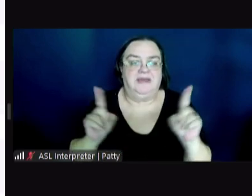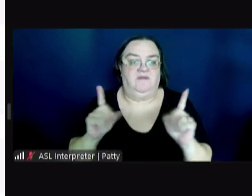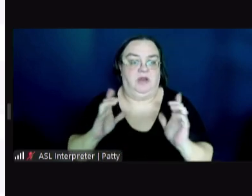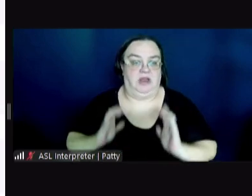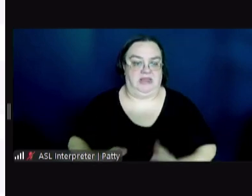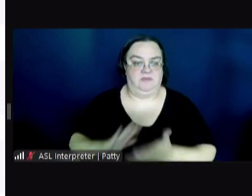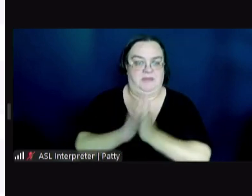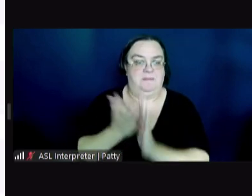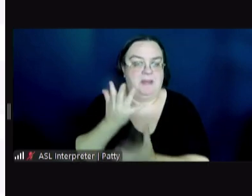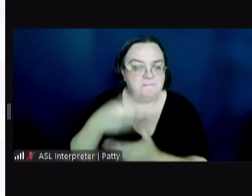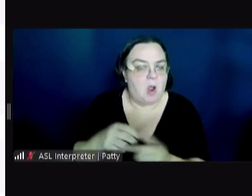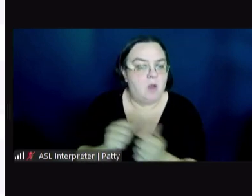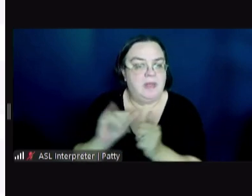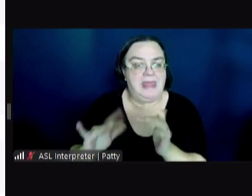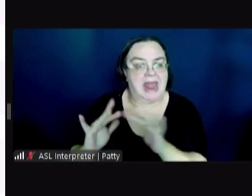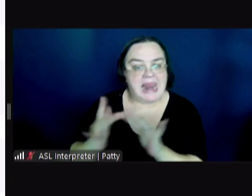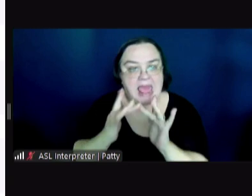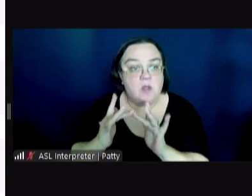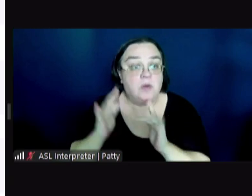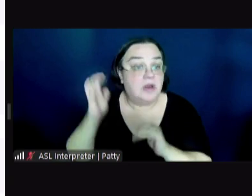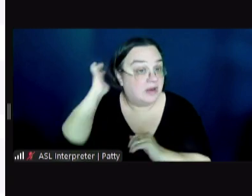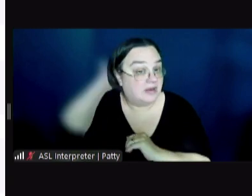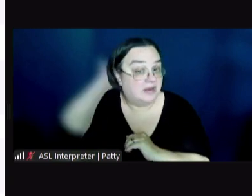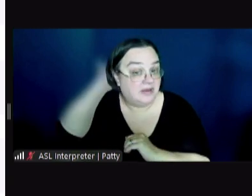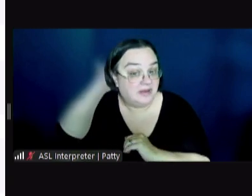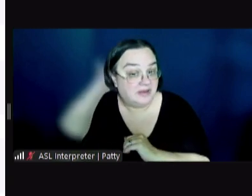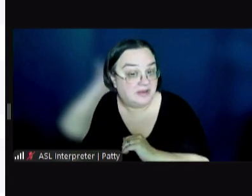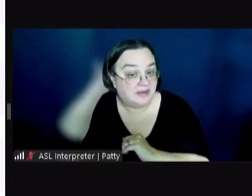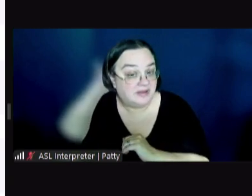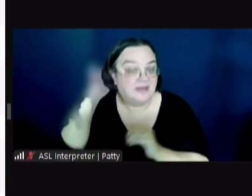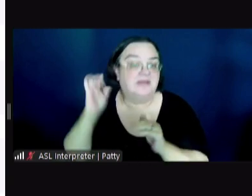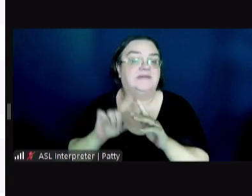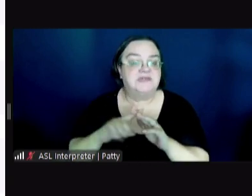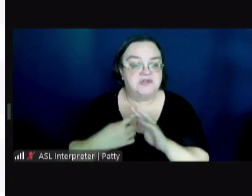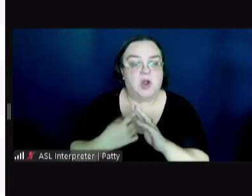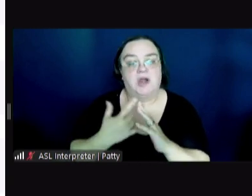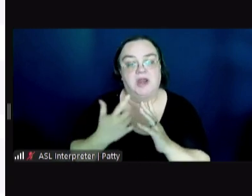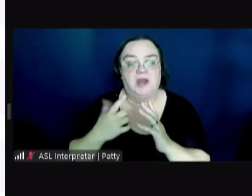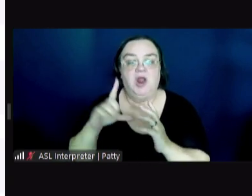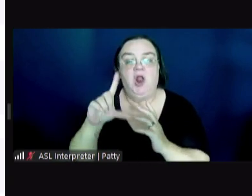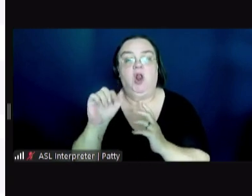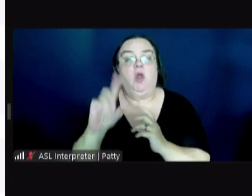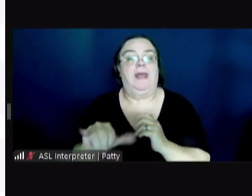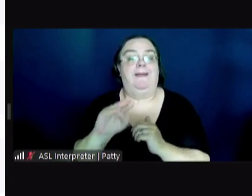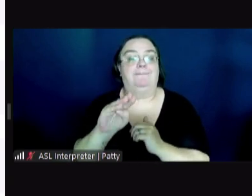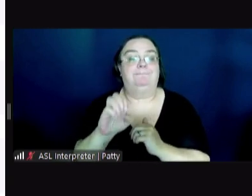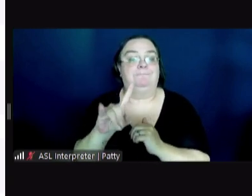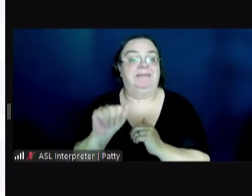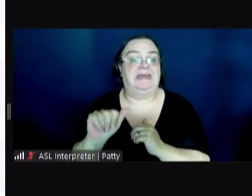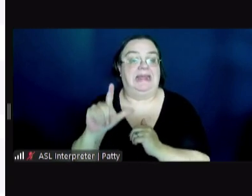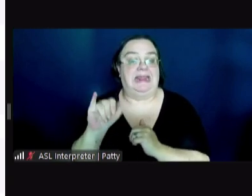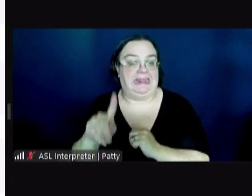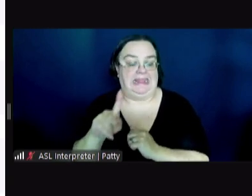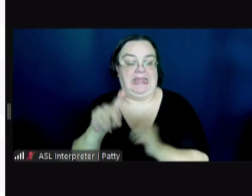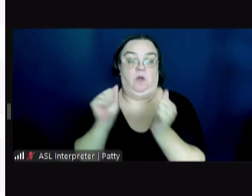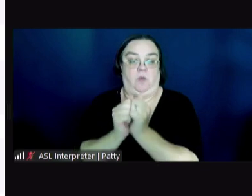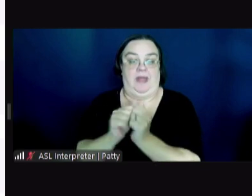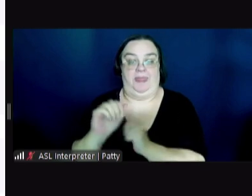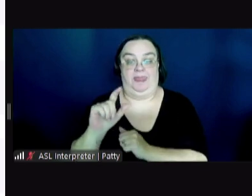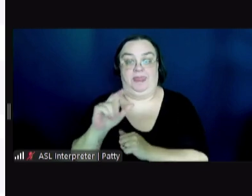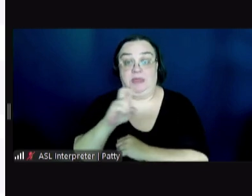have started loading the new network into our trip planner. It should be fully operational in the